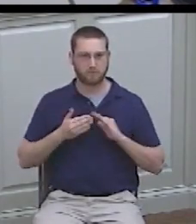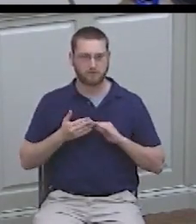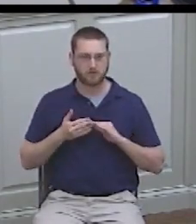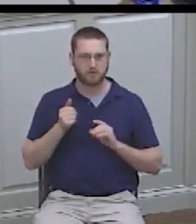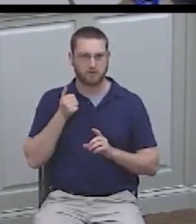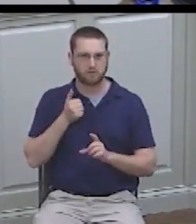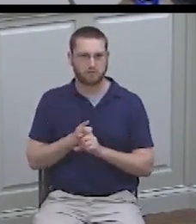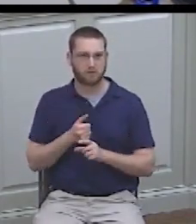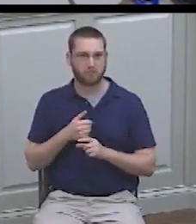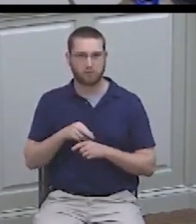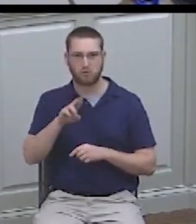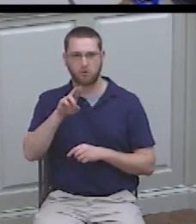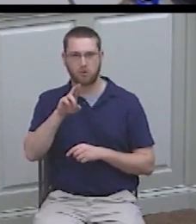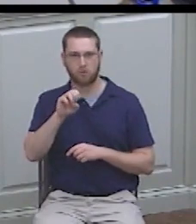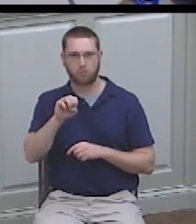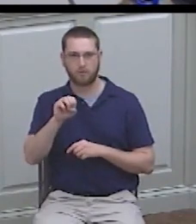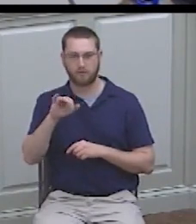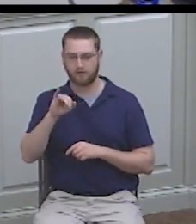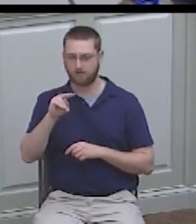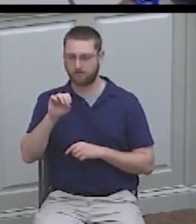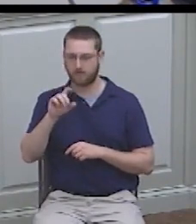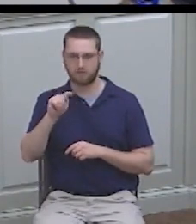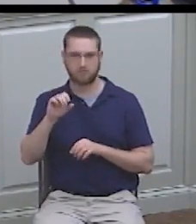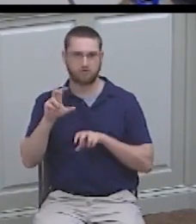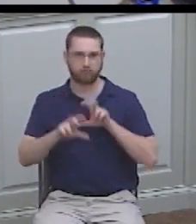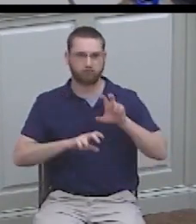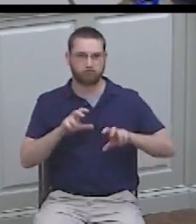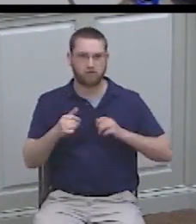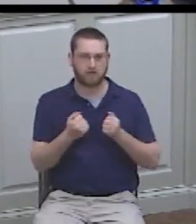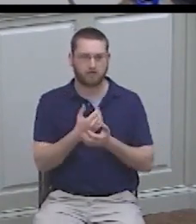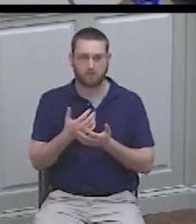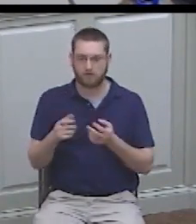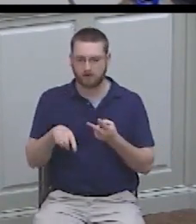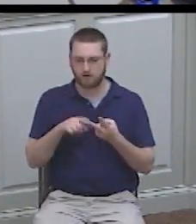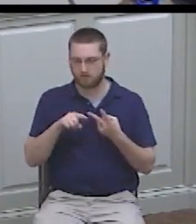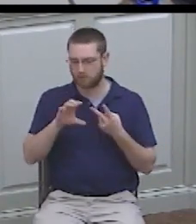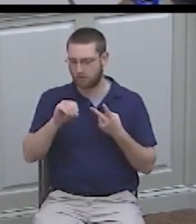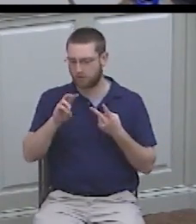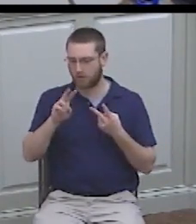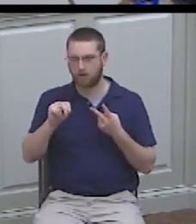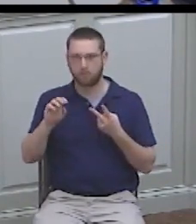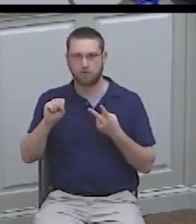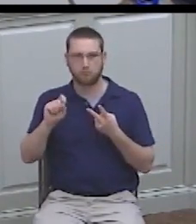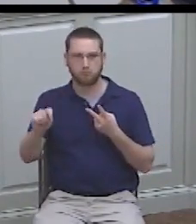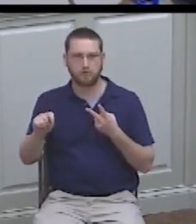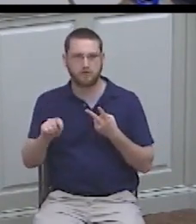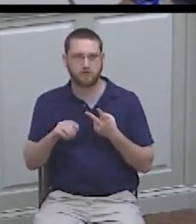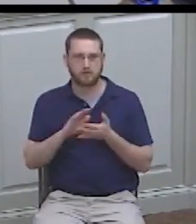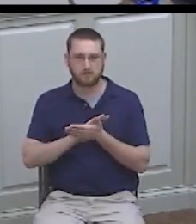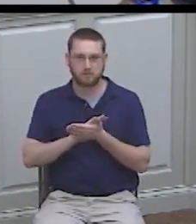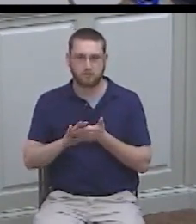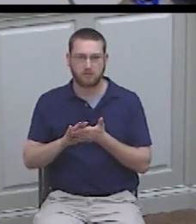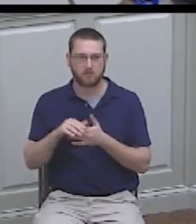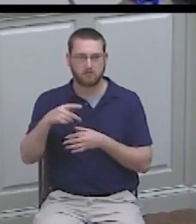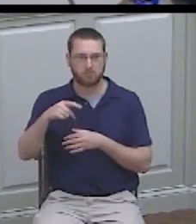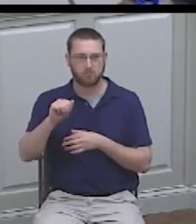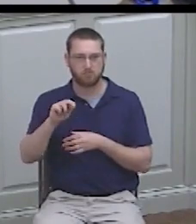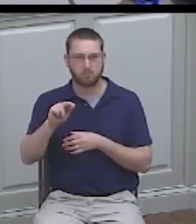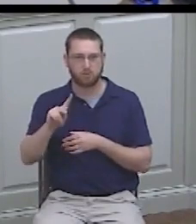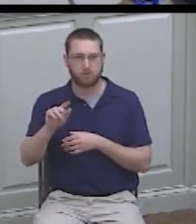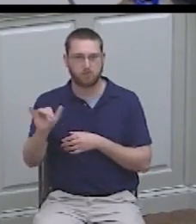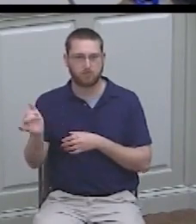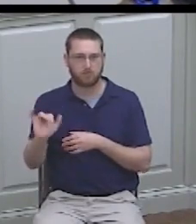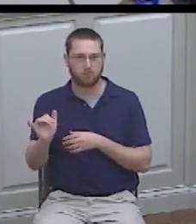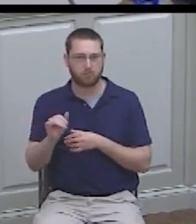you want to reinvest in all of those resources that you have. Cowan Street on the south side of Perryville Road is a nice size park also.